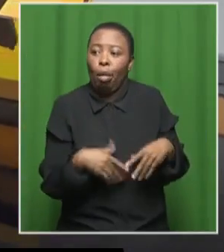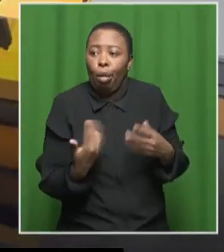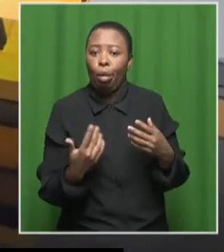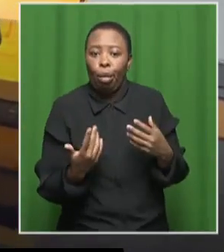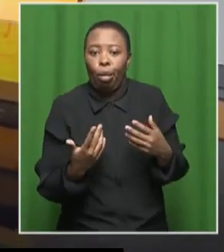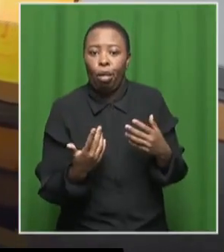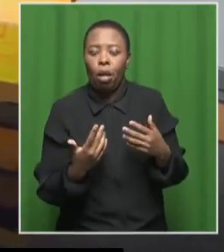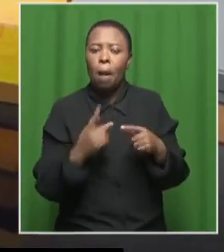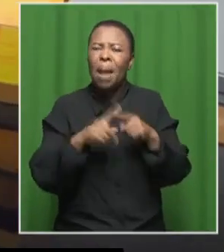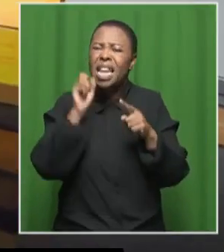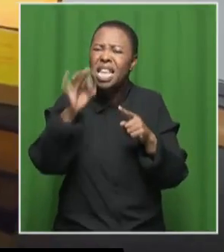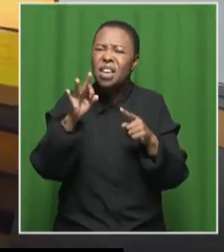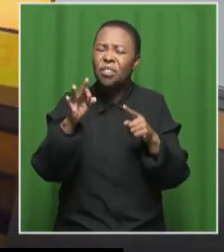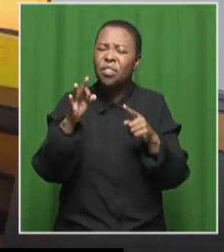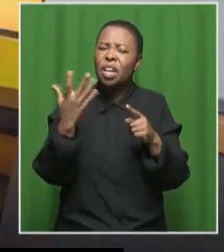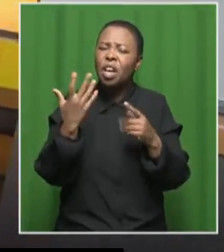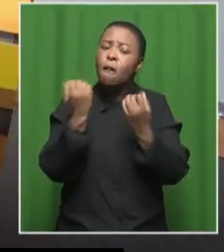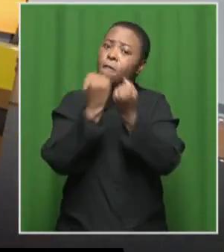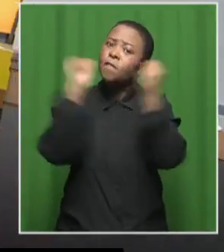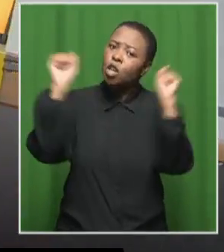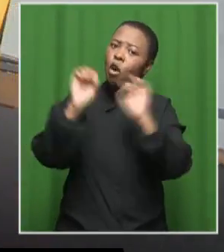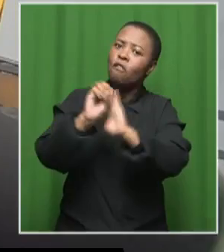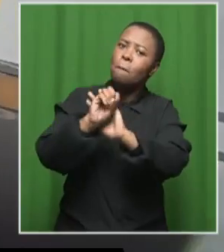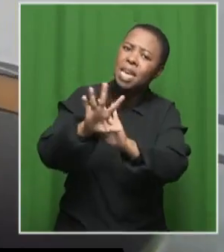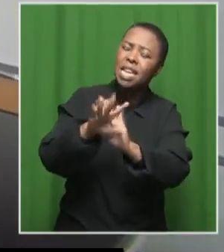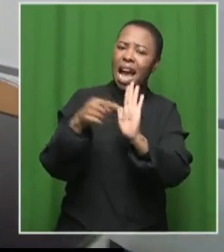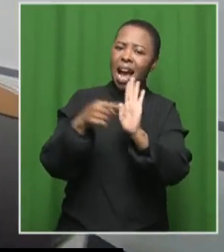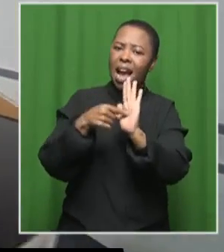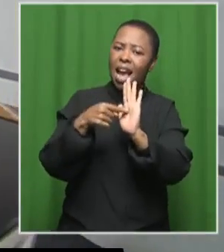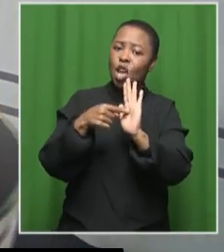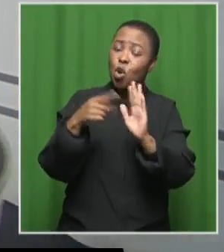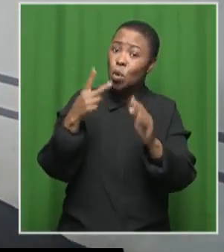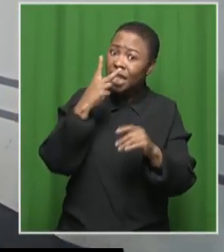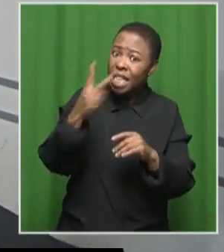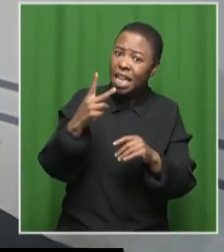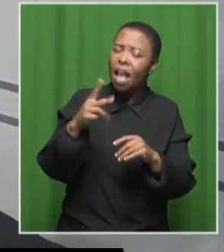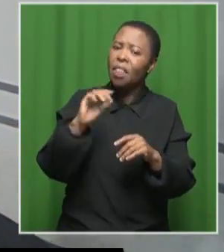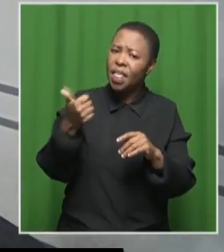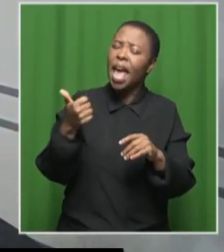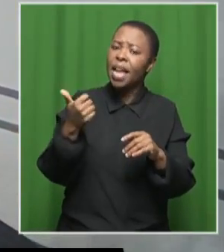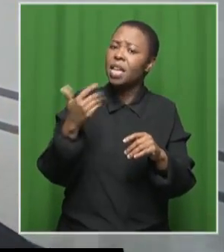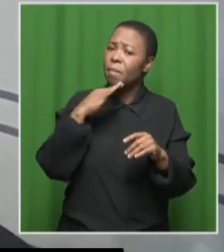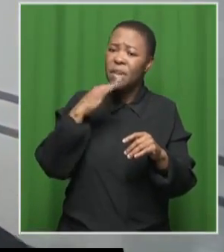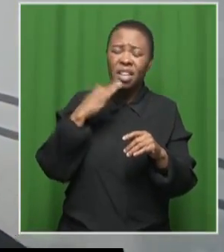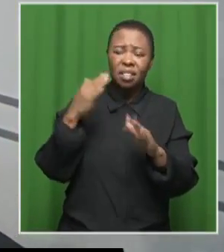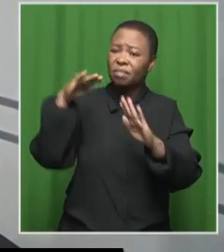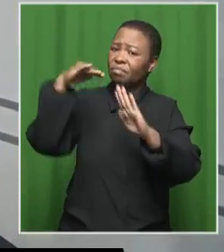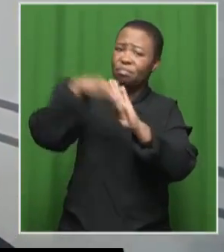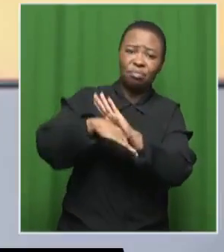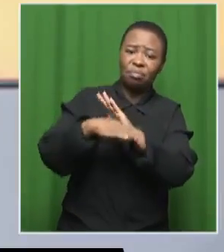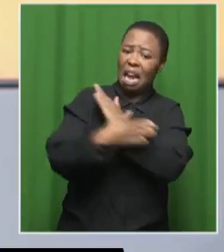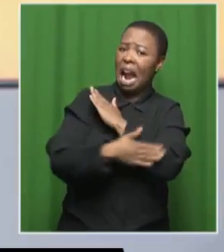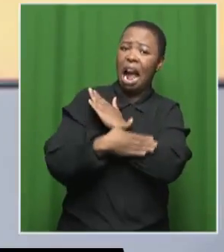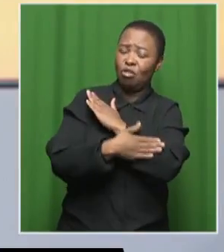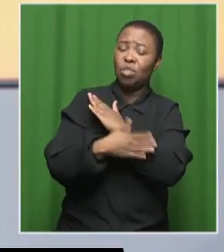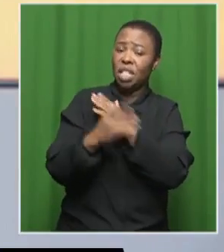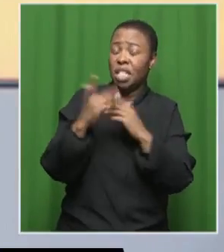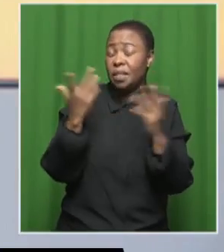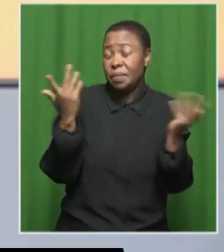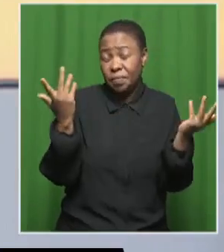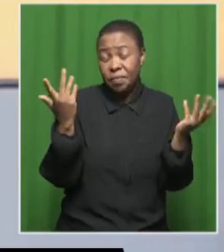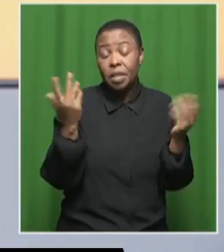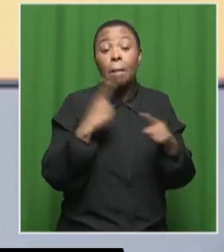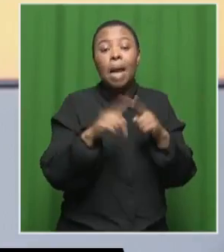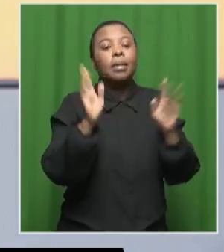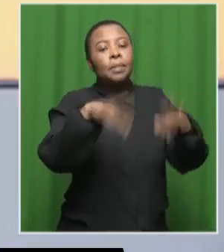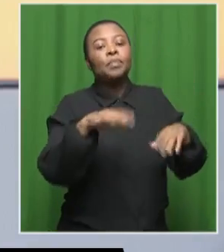the value in arts and the freedom of media and the freedom of all of that, my gosh, you lose the soul of the country and the truth in the mix of it. To get back